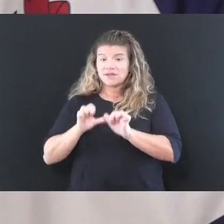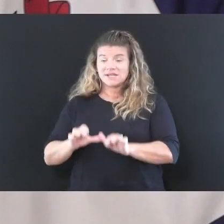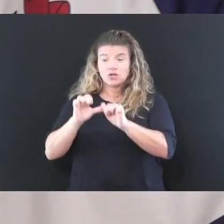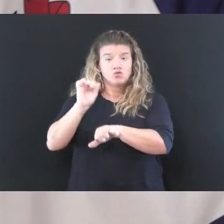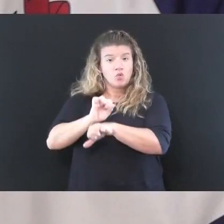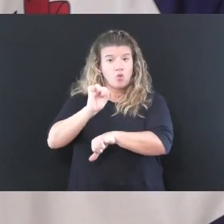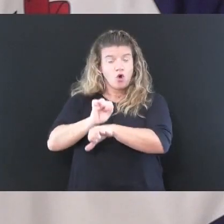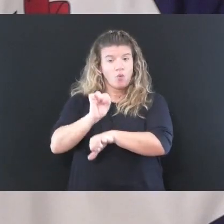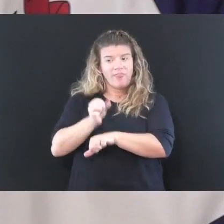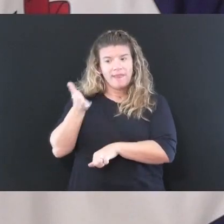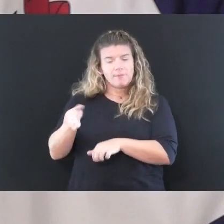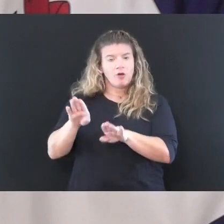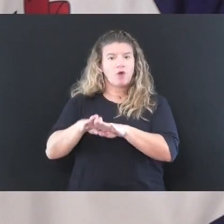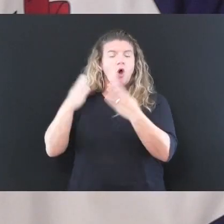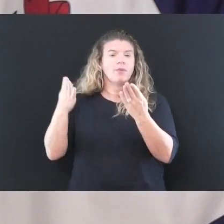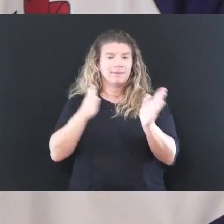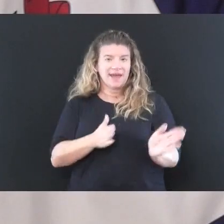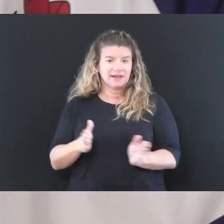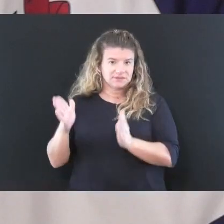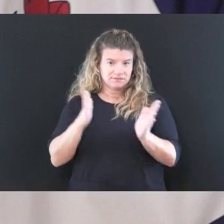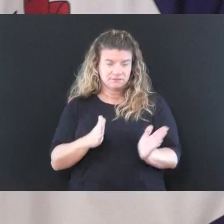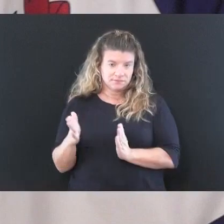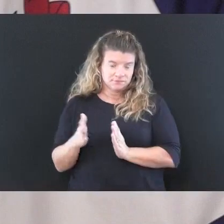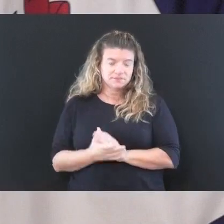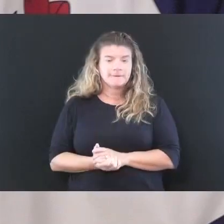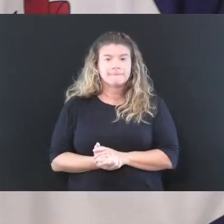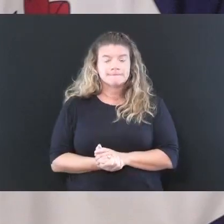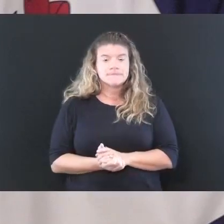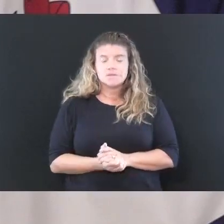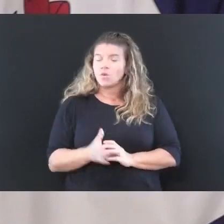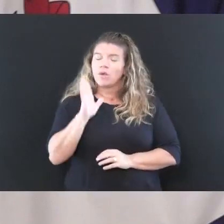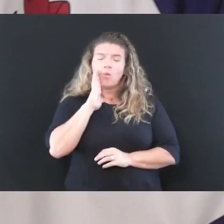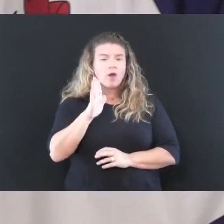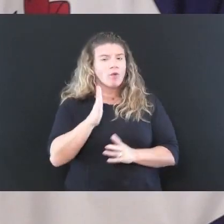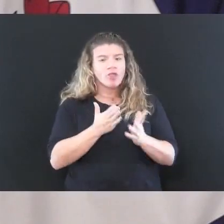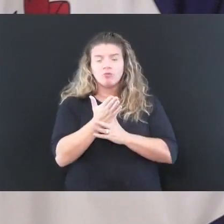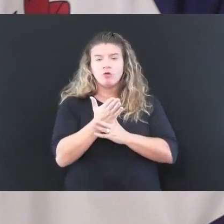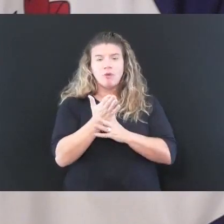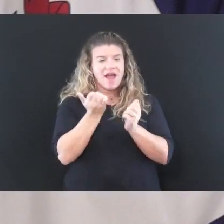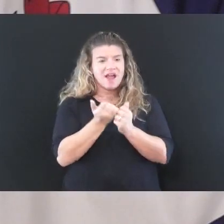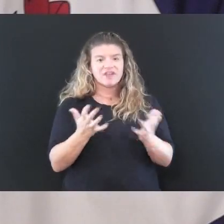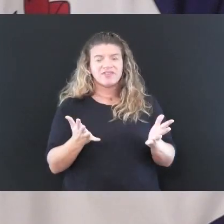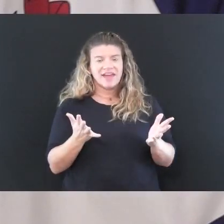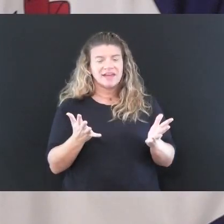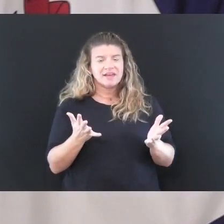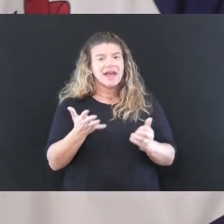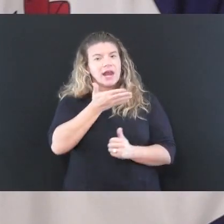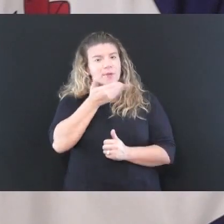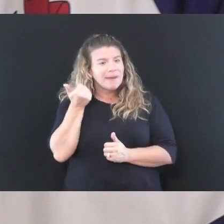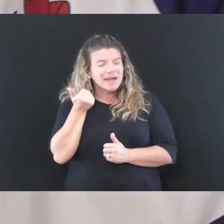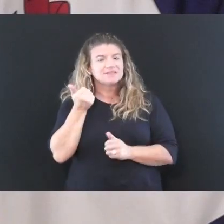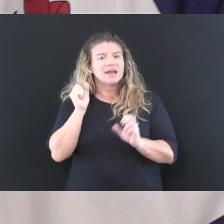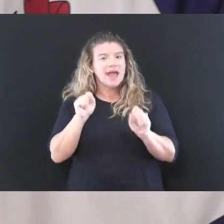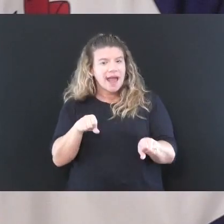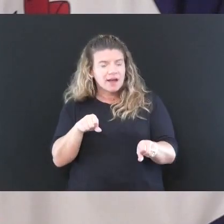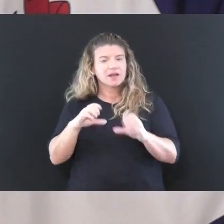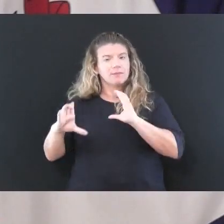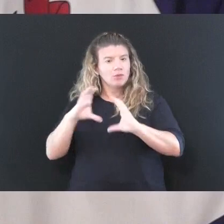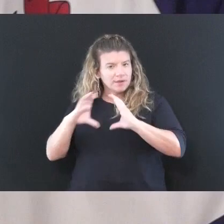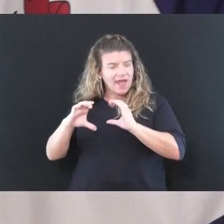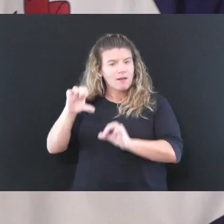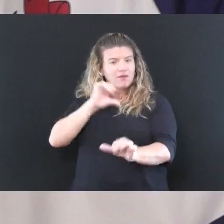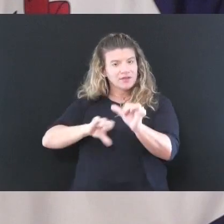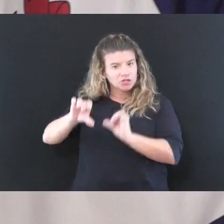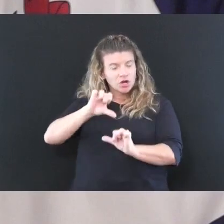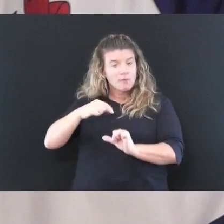their school openings and reopening plan. And we're going to get through this in a hospitable way. But we thank them